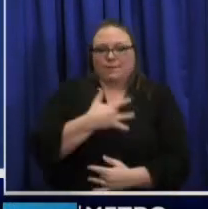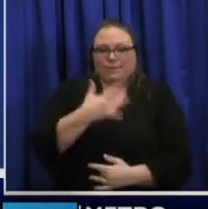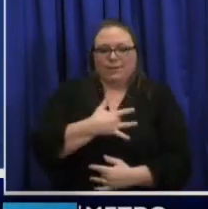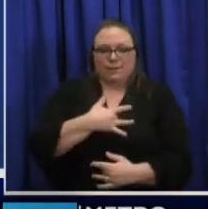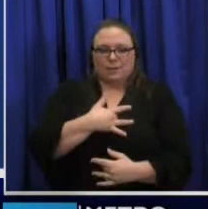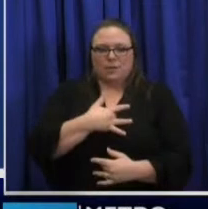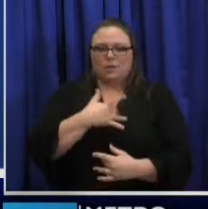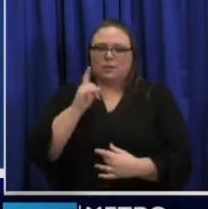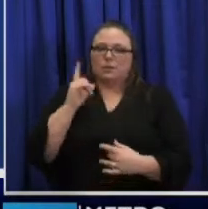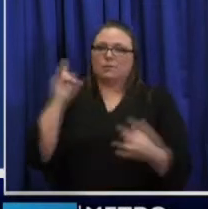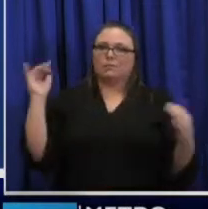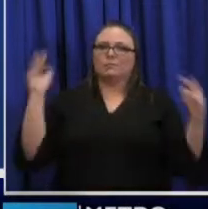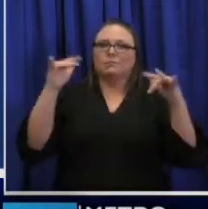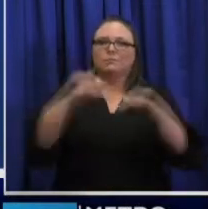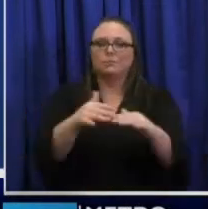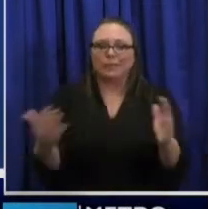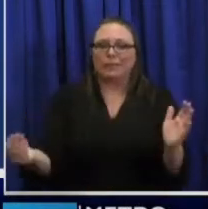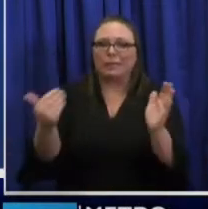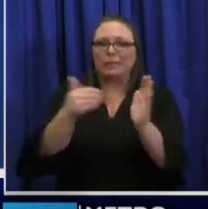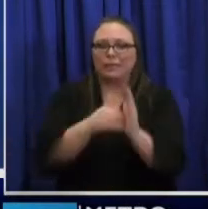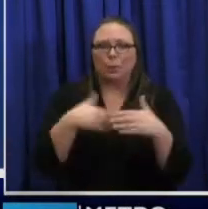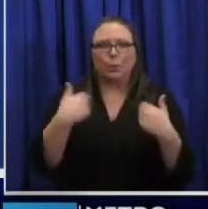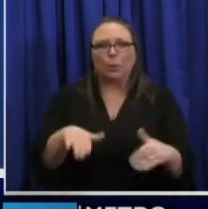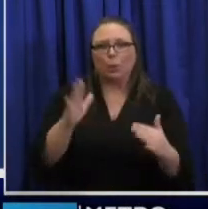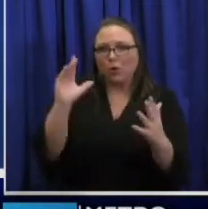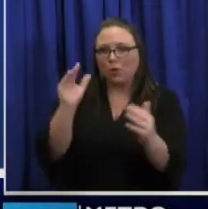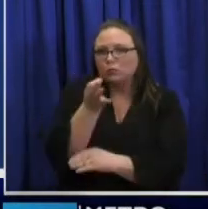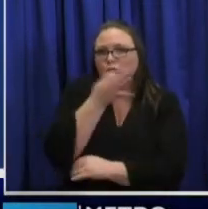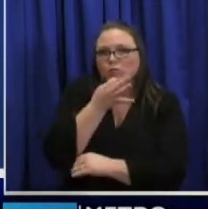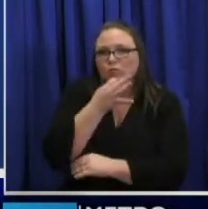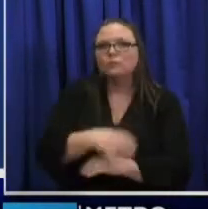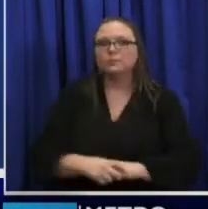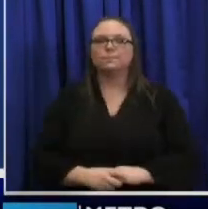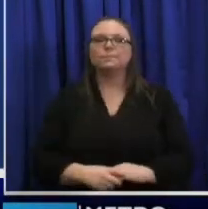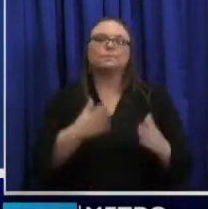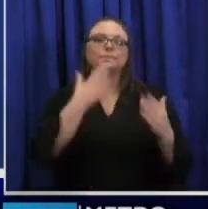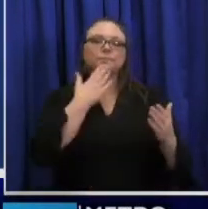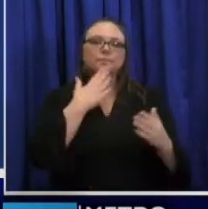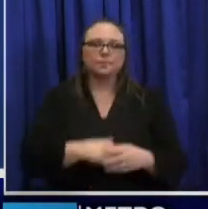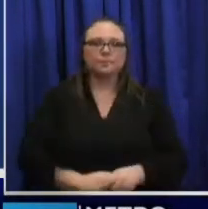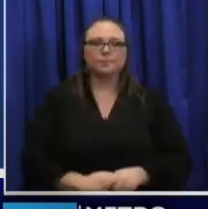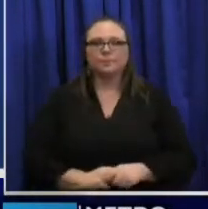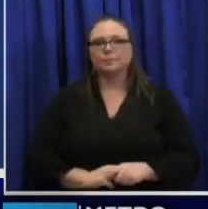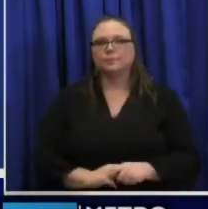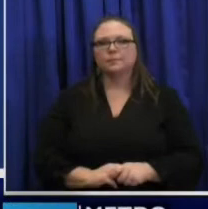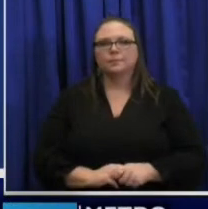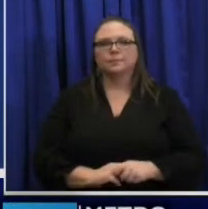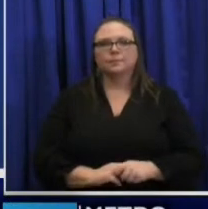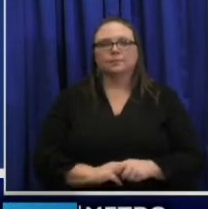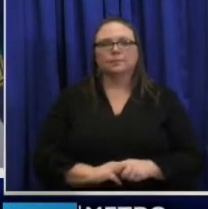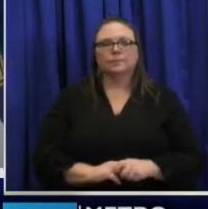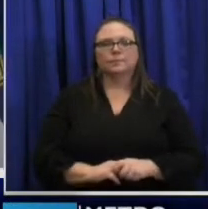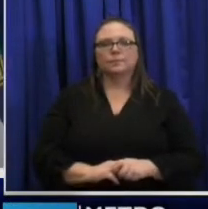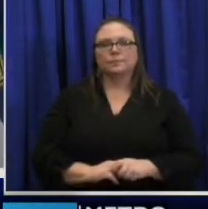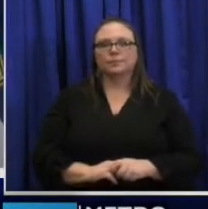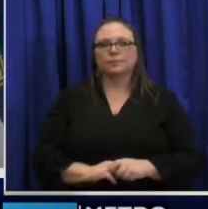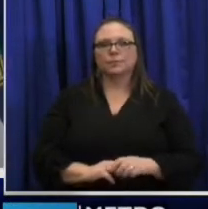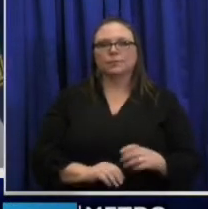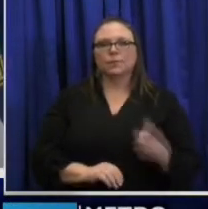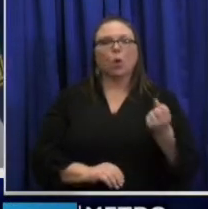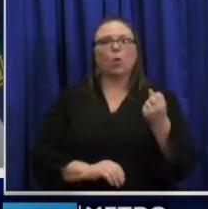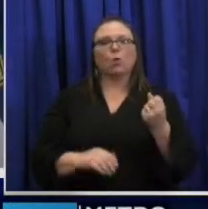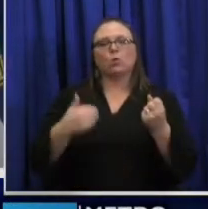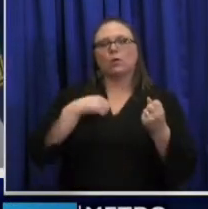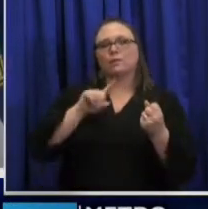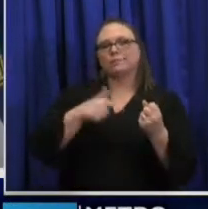in-person option hopefully is beginning to be just around the corner. Thank you. Our next question is from Hold on.